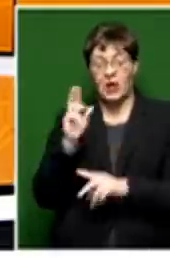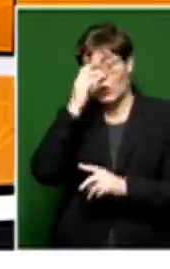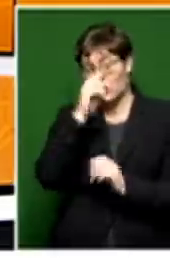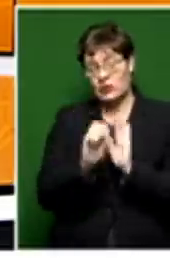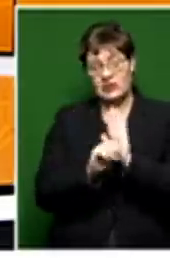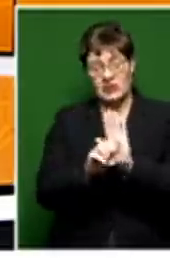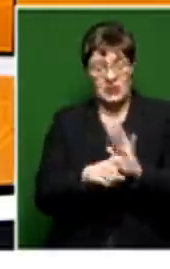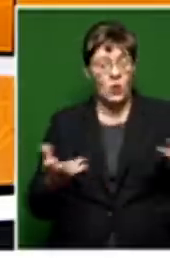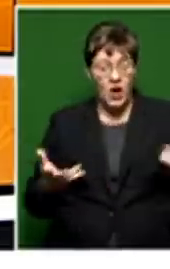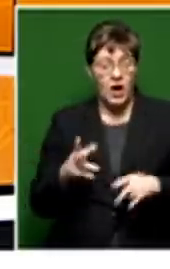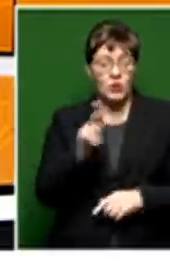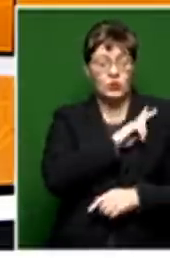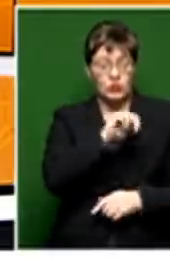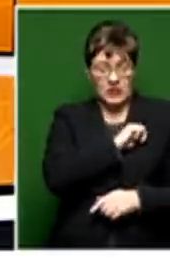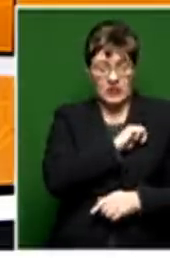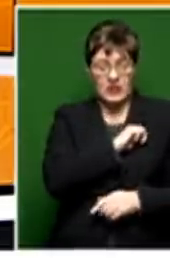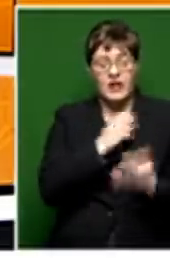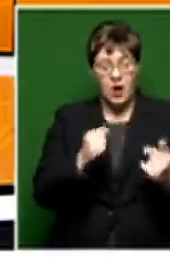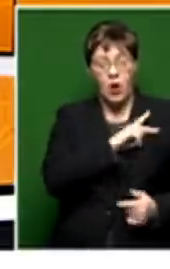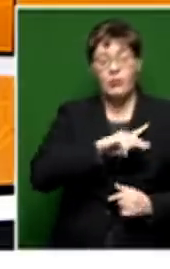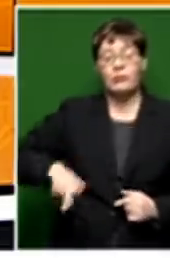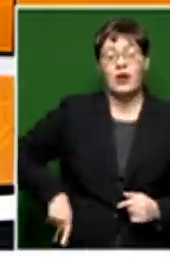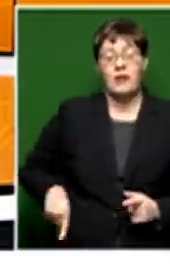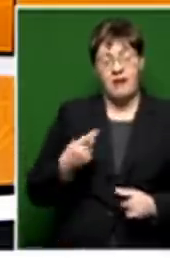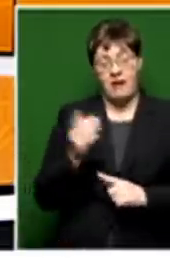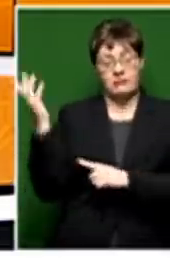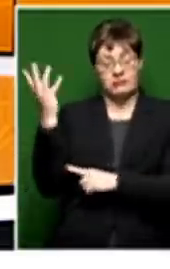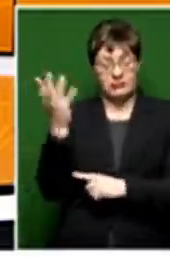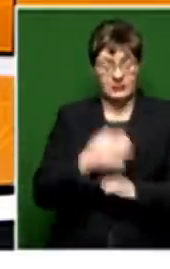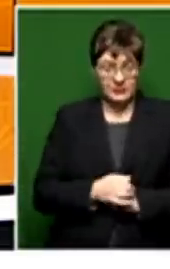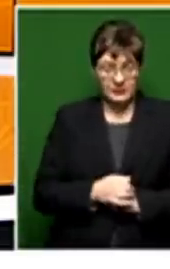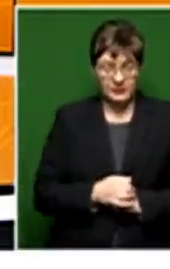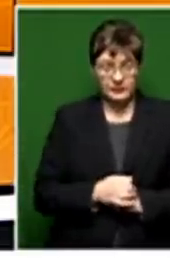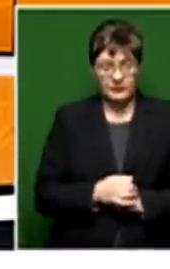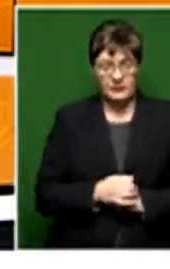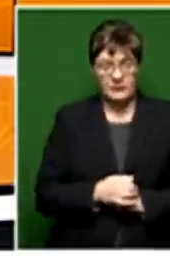happening right now in KwaZulu-Natal. With the Premier Sihle Zikalala. But, you know, the story is